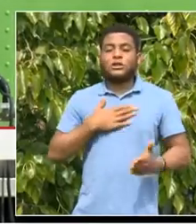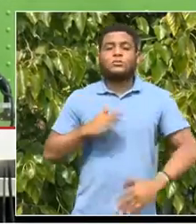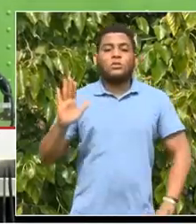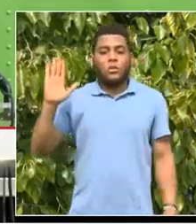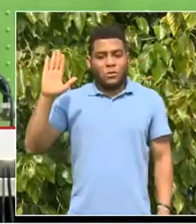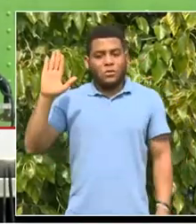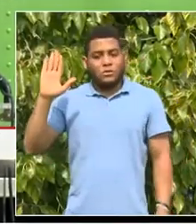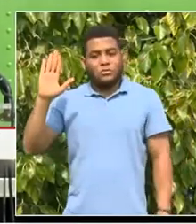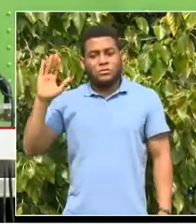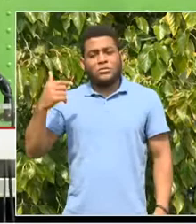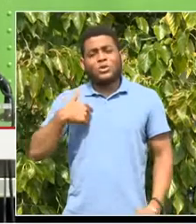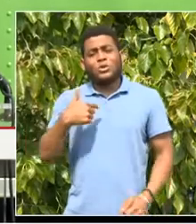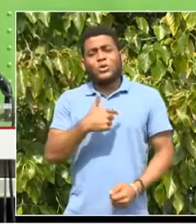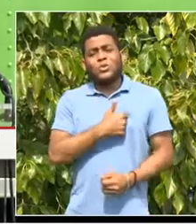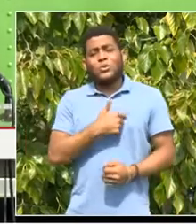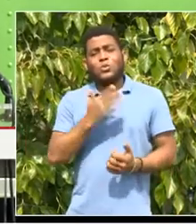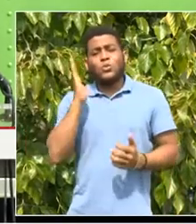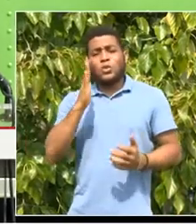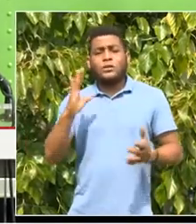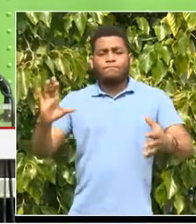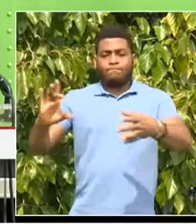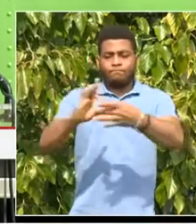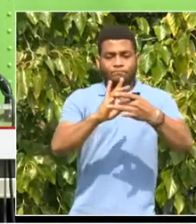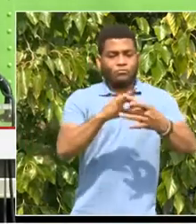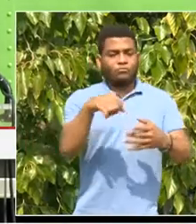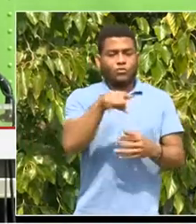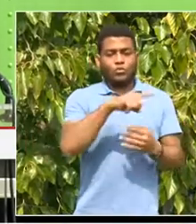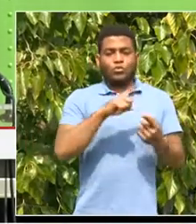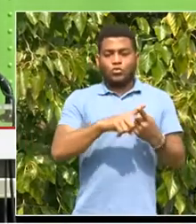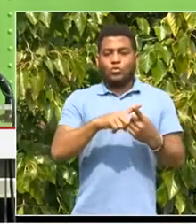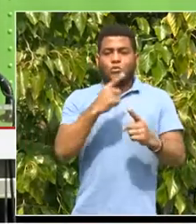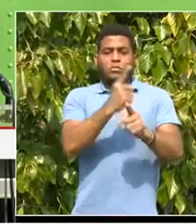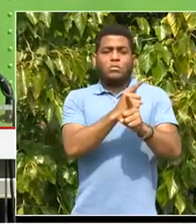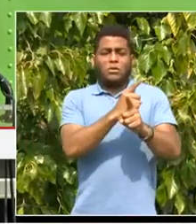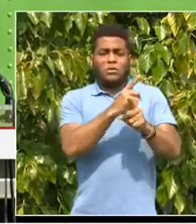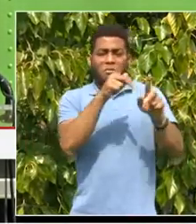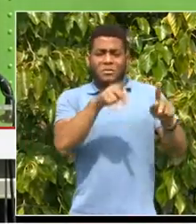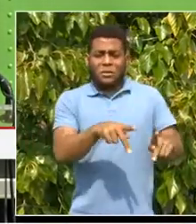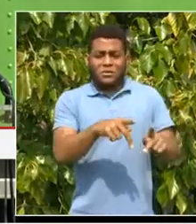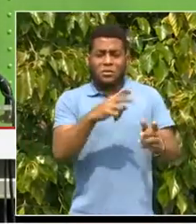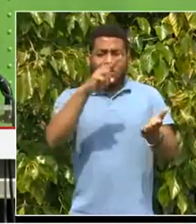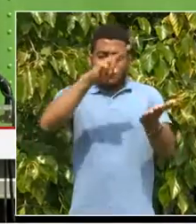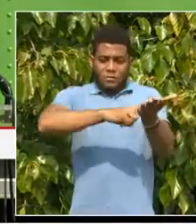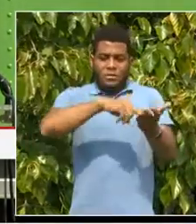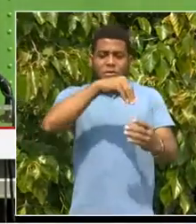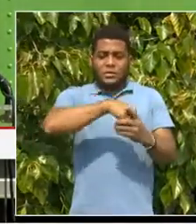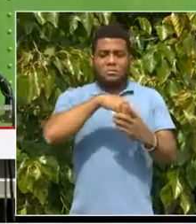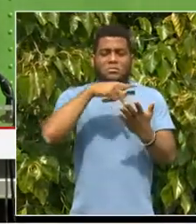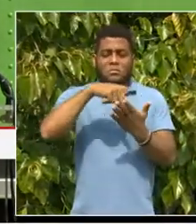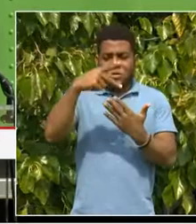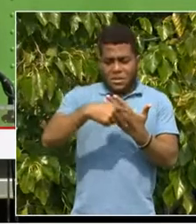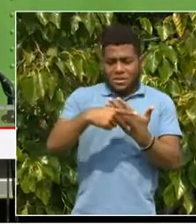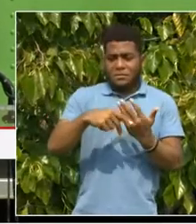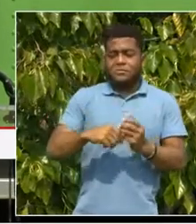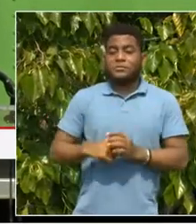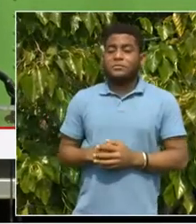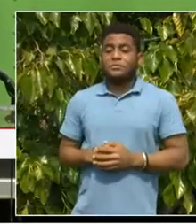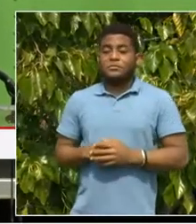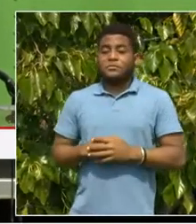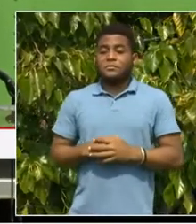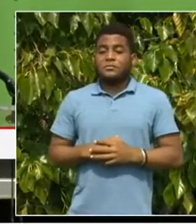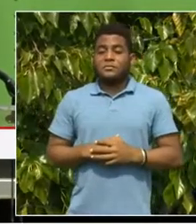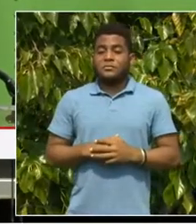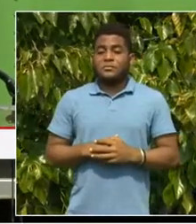call at any time, and you can get enrolled in the program. Services are available through many of our community health centers, through